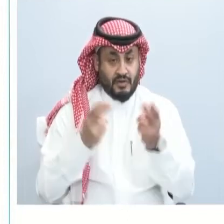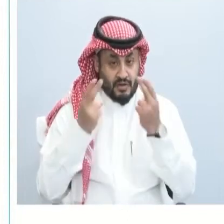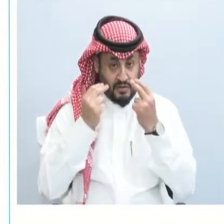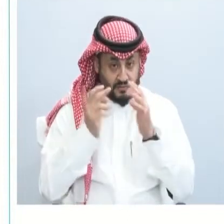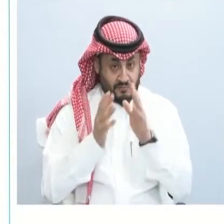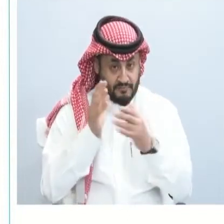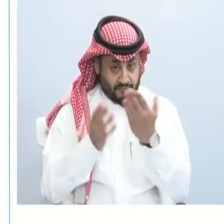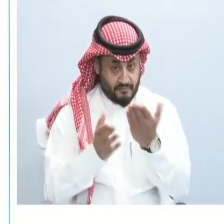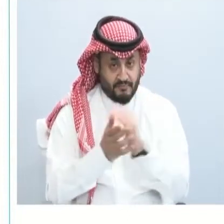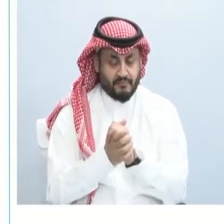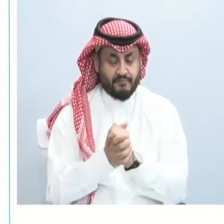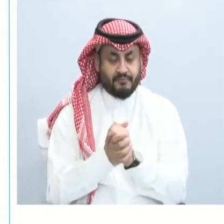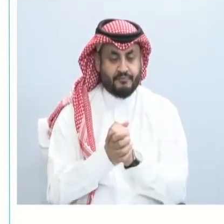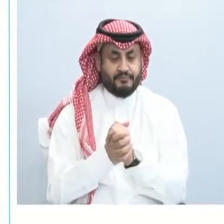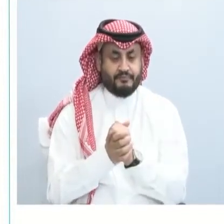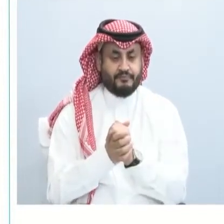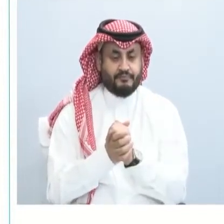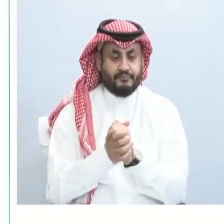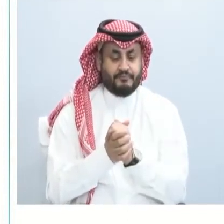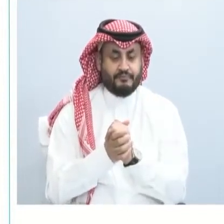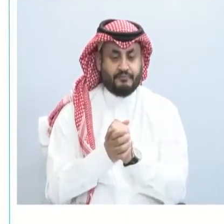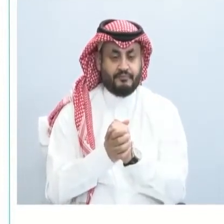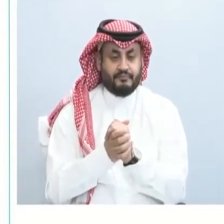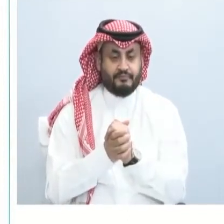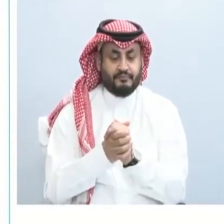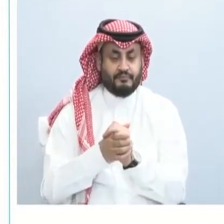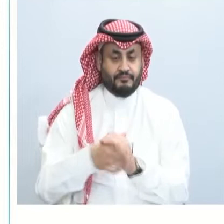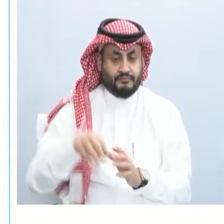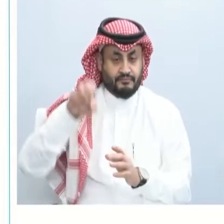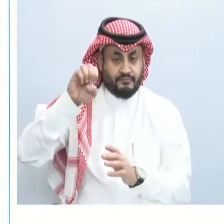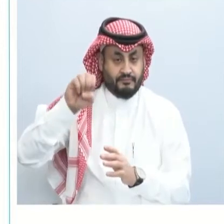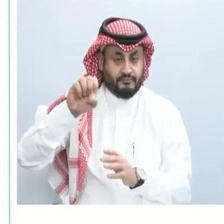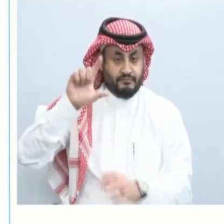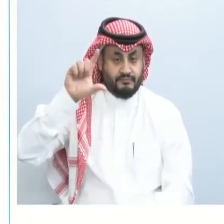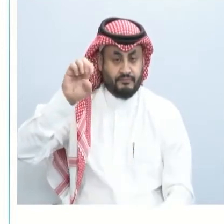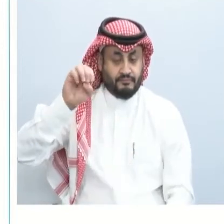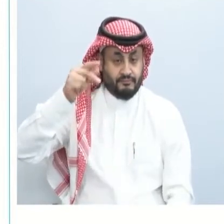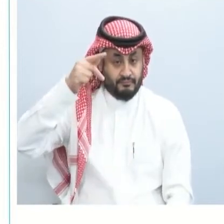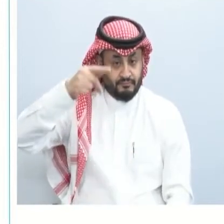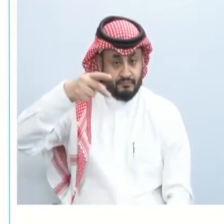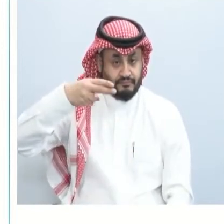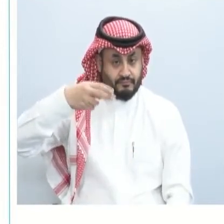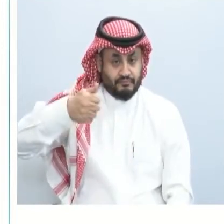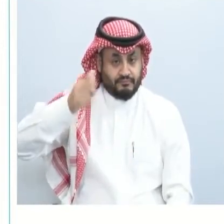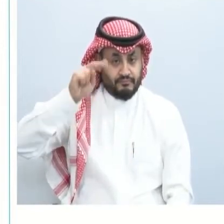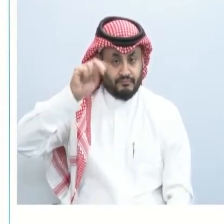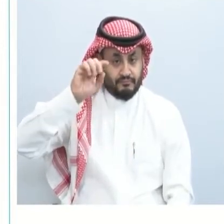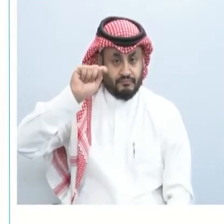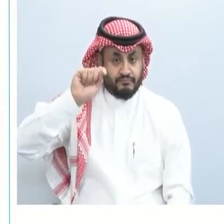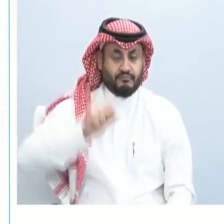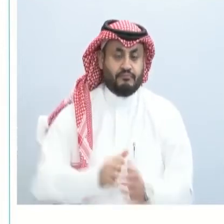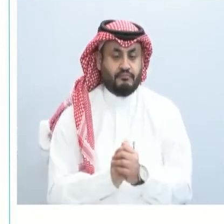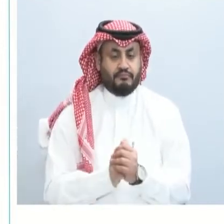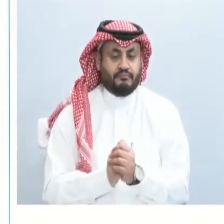familiar with this word, as we heard it many times. Number three, elephant.